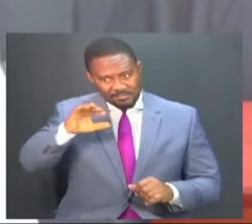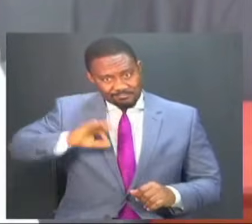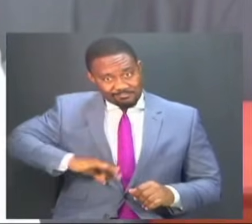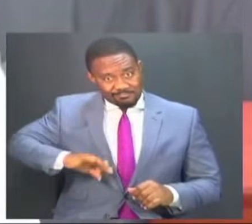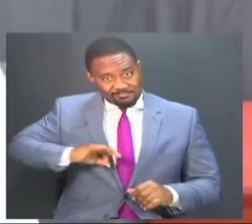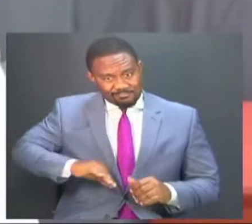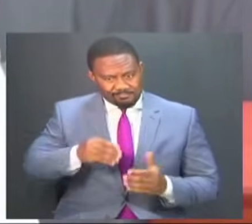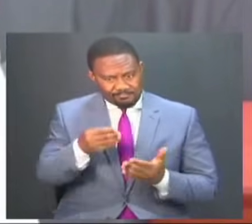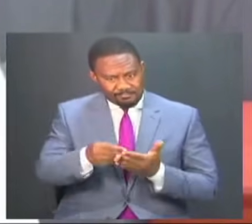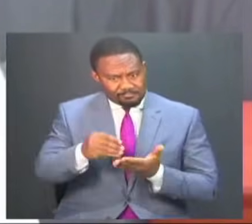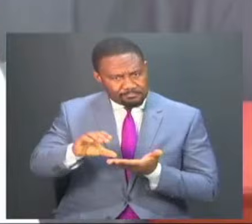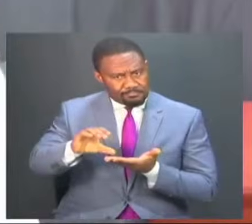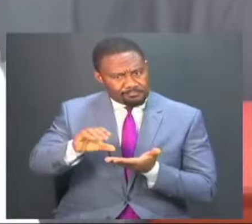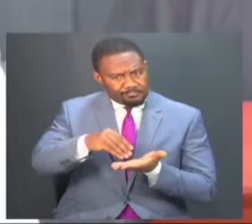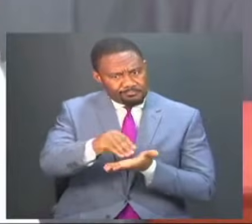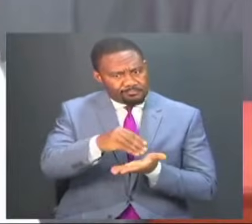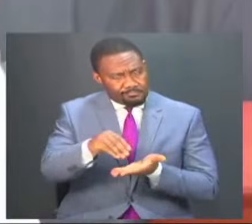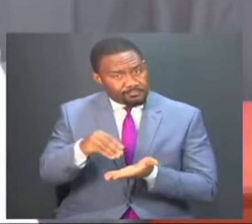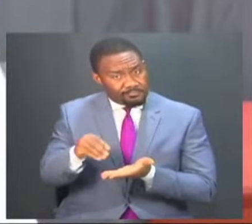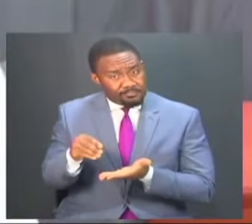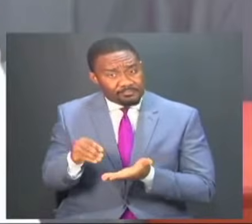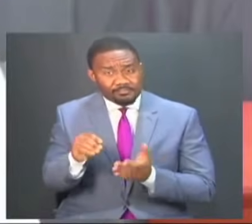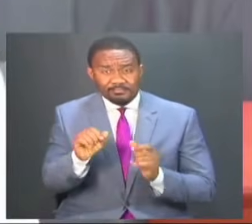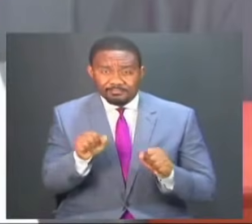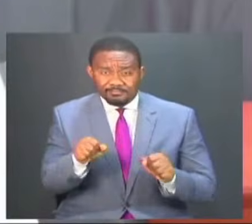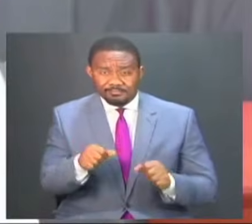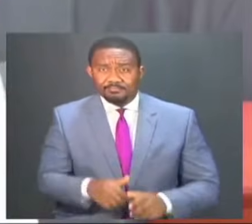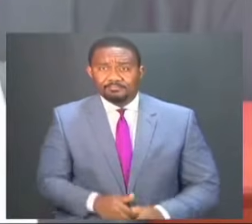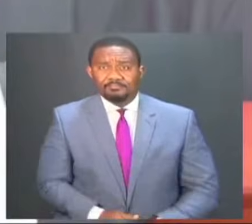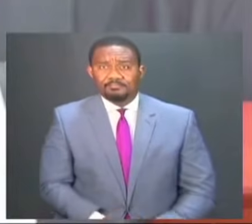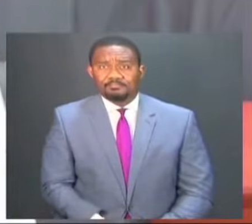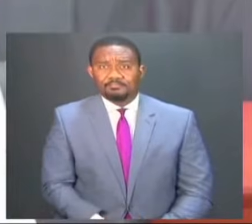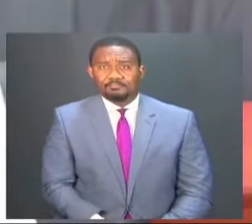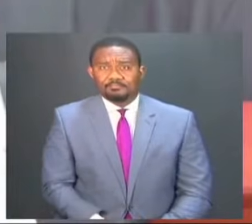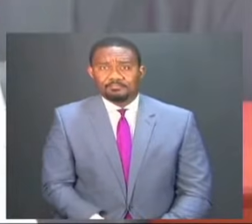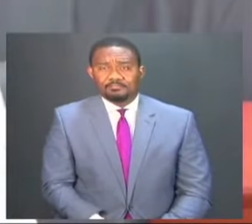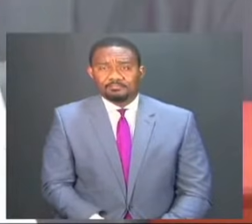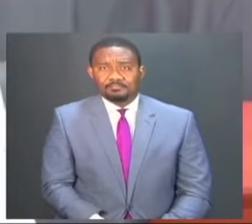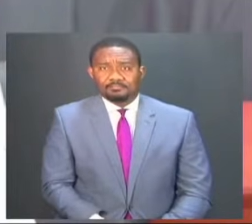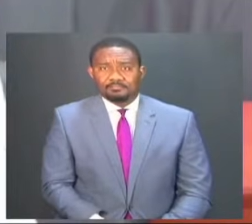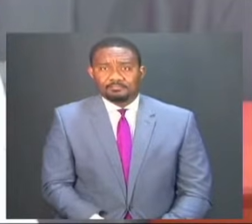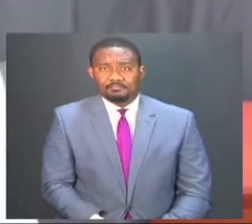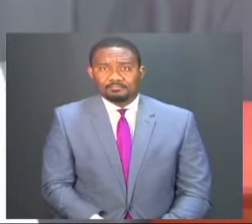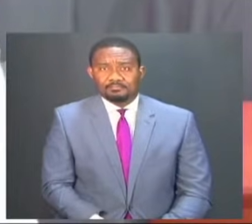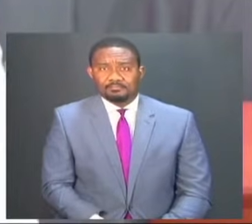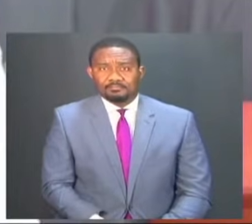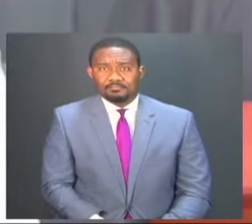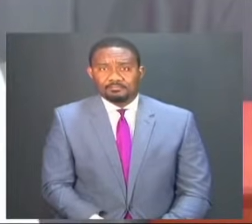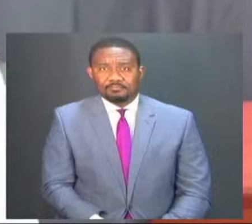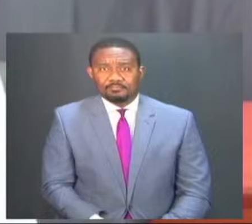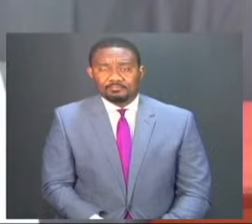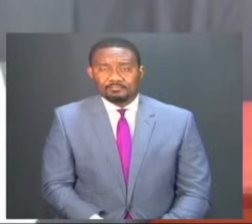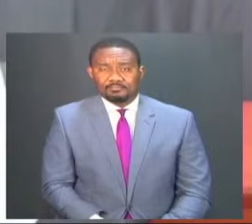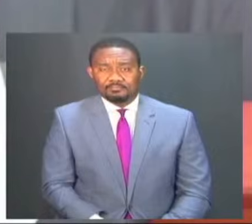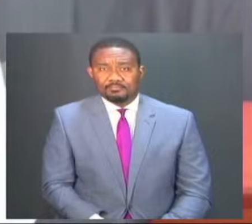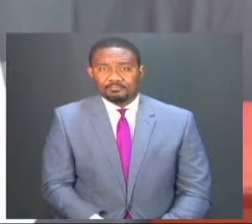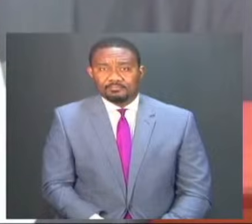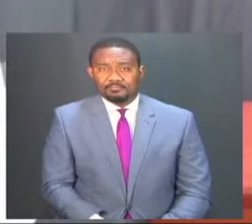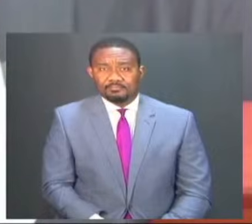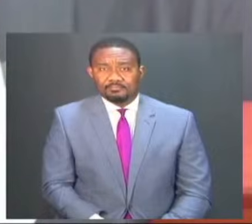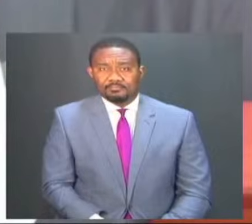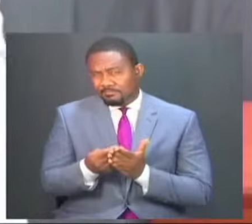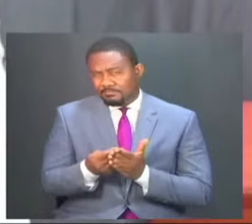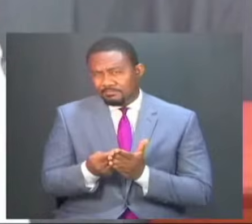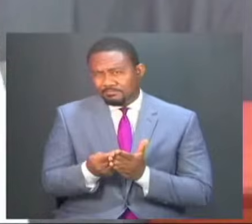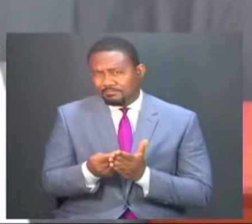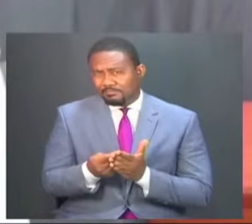required or the revenue that it deserves. Mr. Speaker, if you look at the amount of money, the last time I was reading about